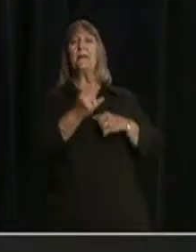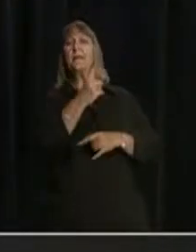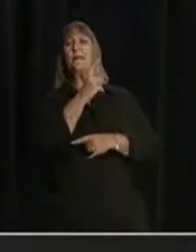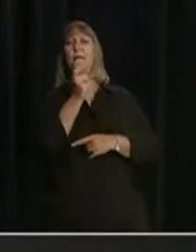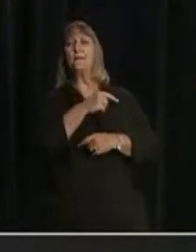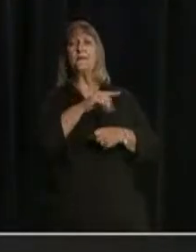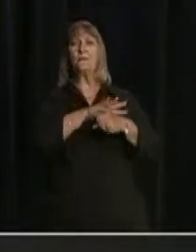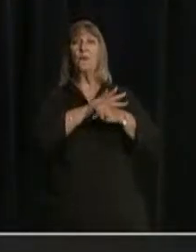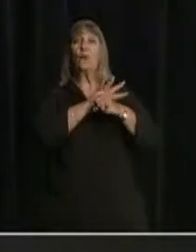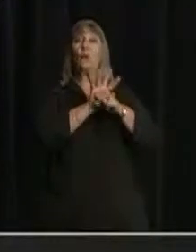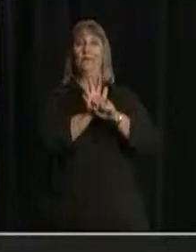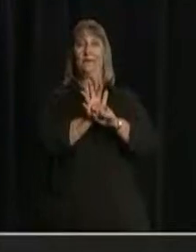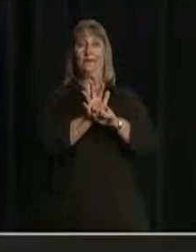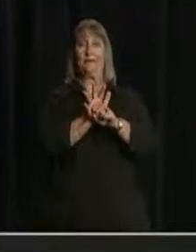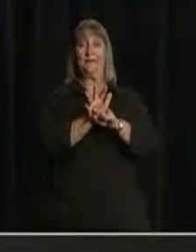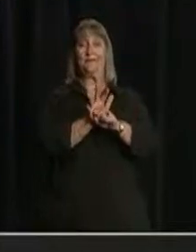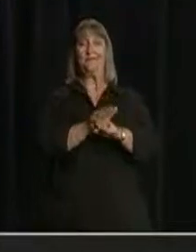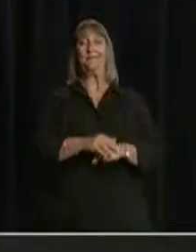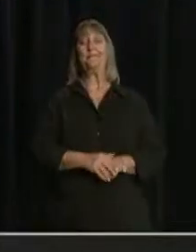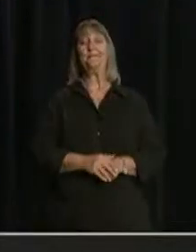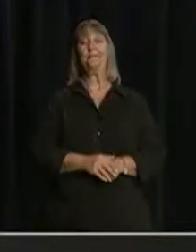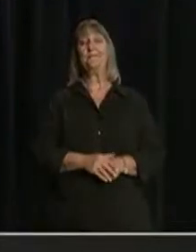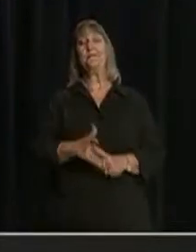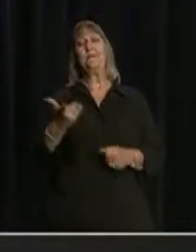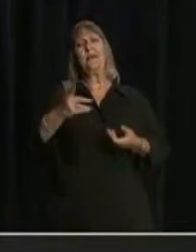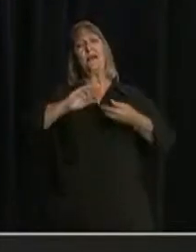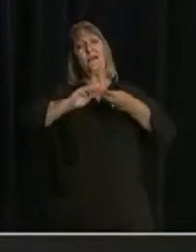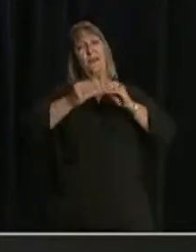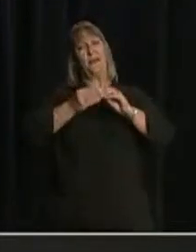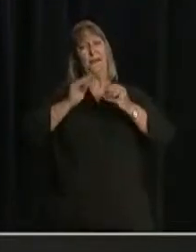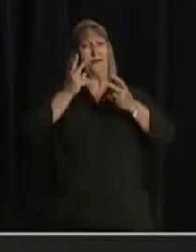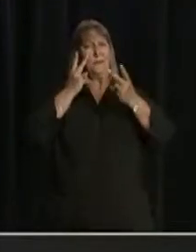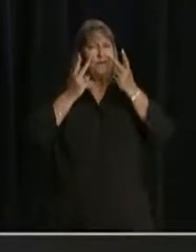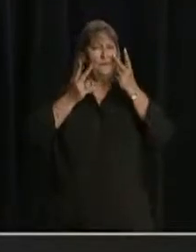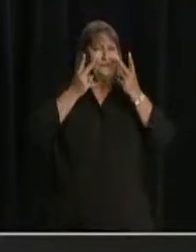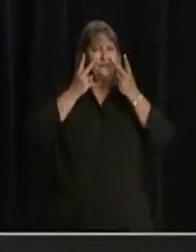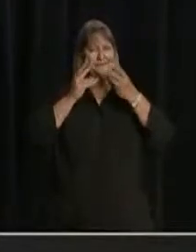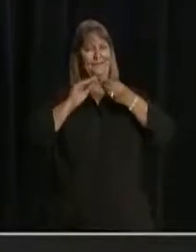COVID, given that from the numbers that we're seeing right now,